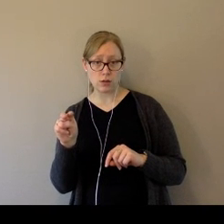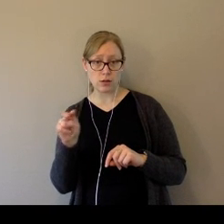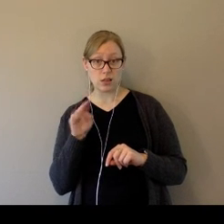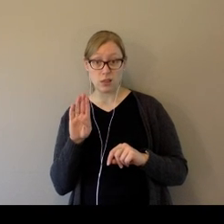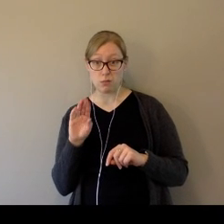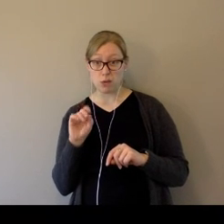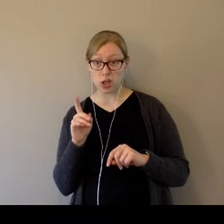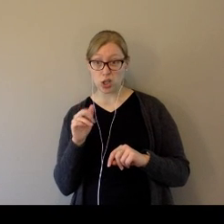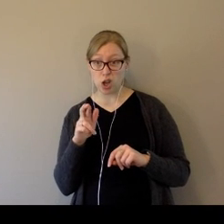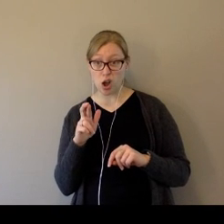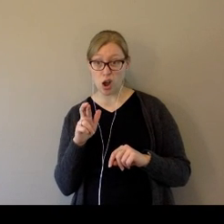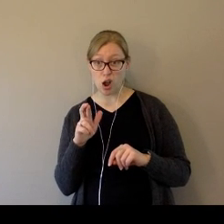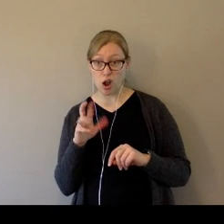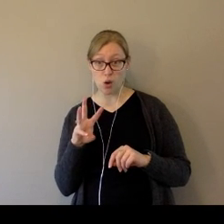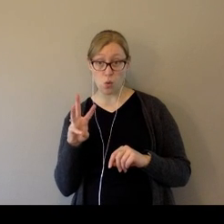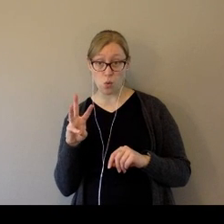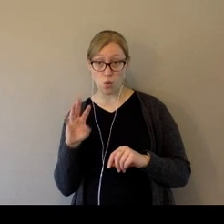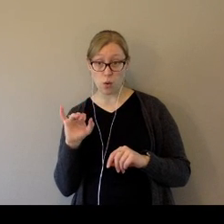to a whole number.